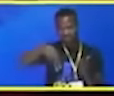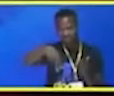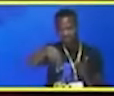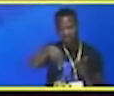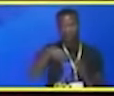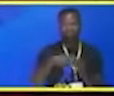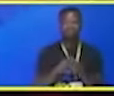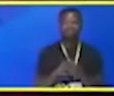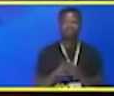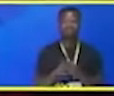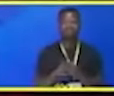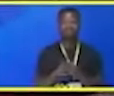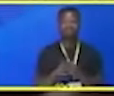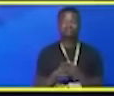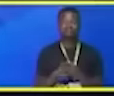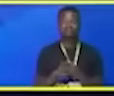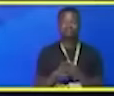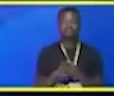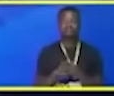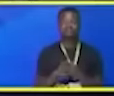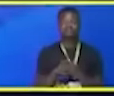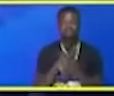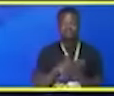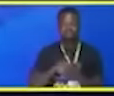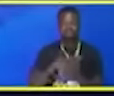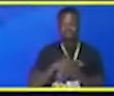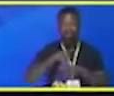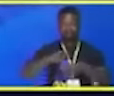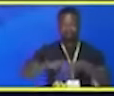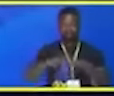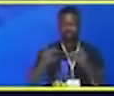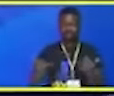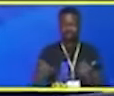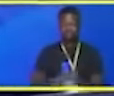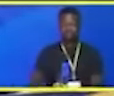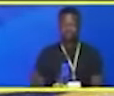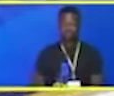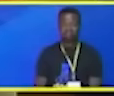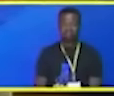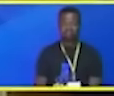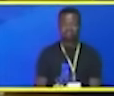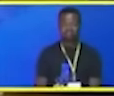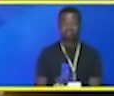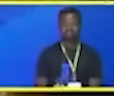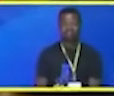walk. Please be seated.